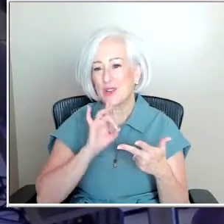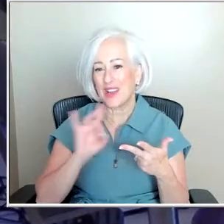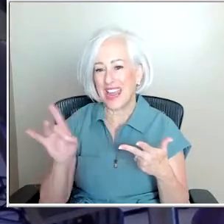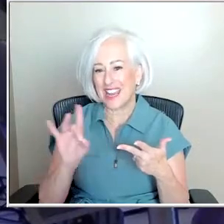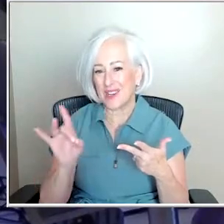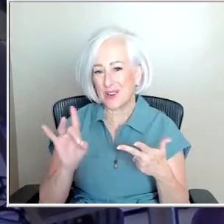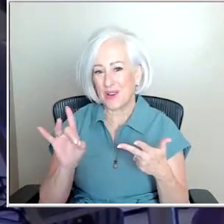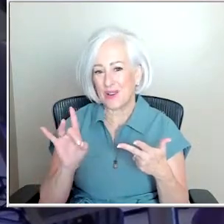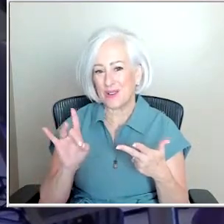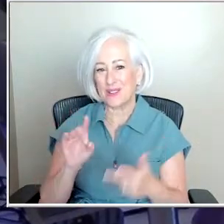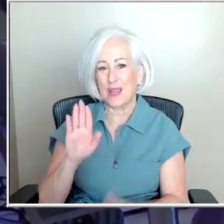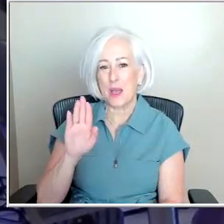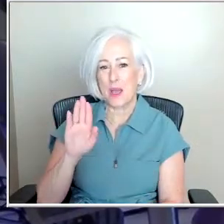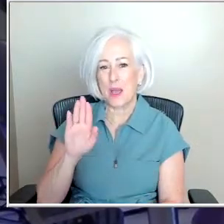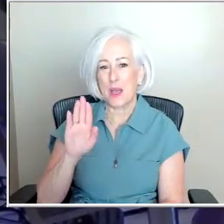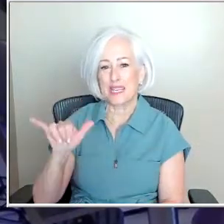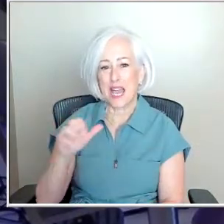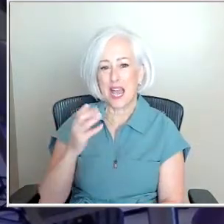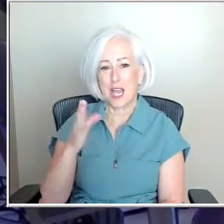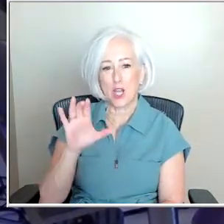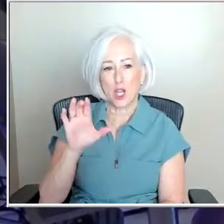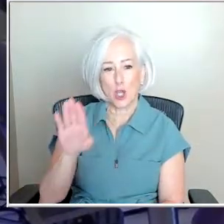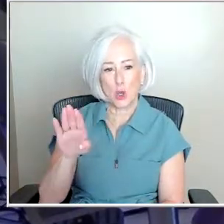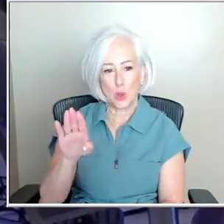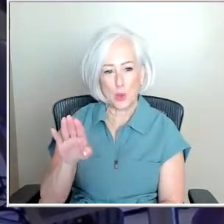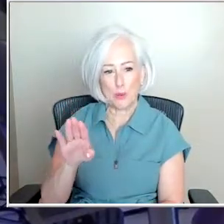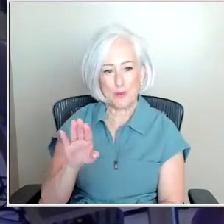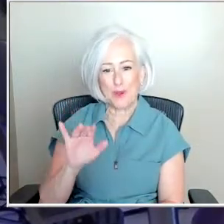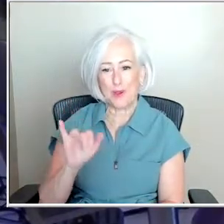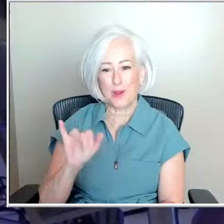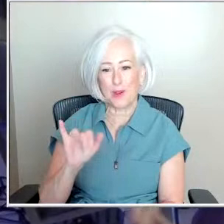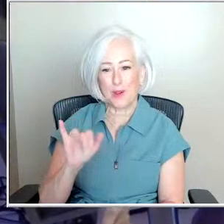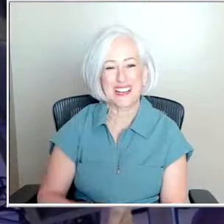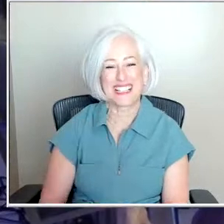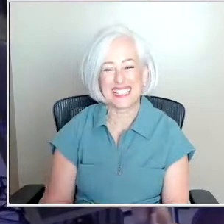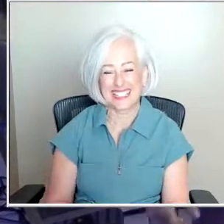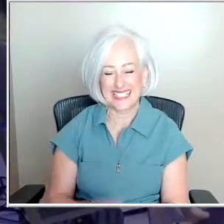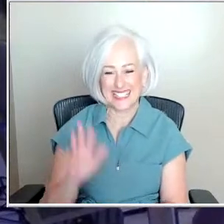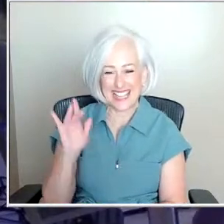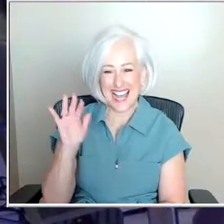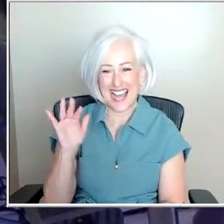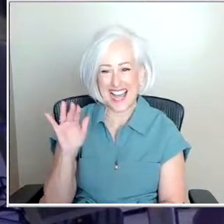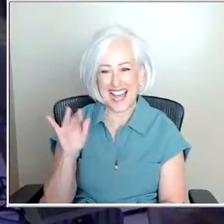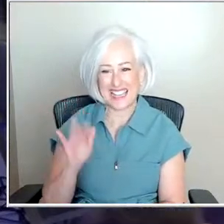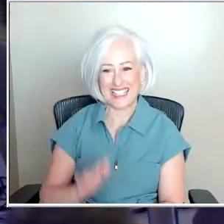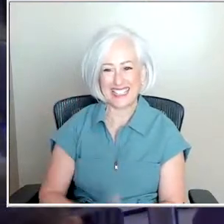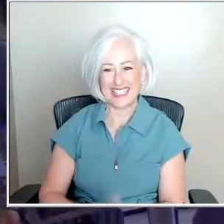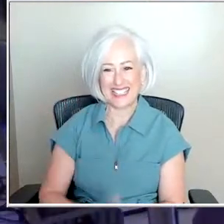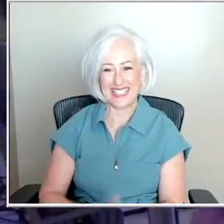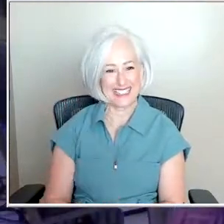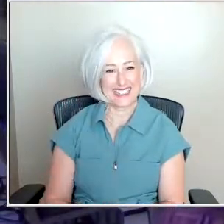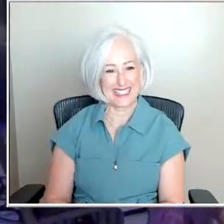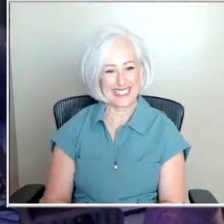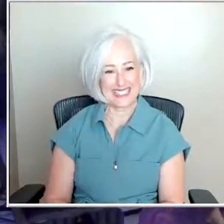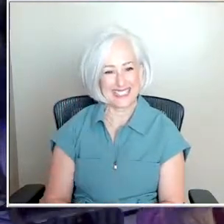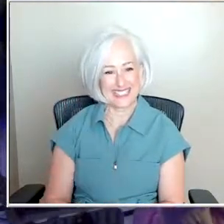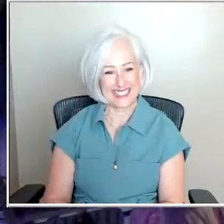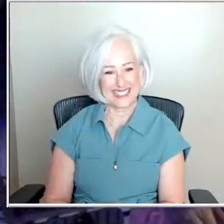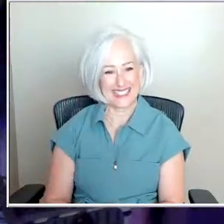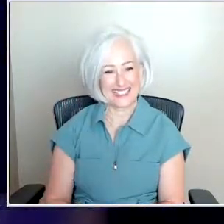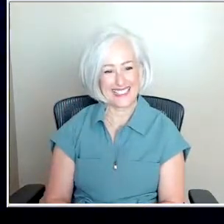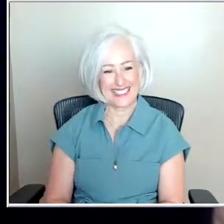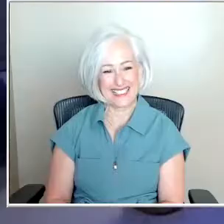Do you call him Yacoub, or is this just Yes, Dr.? baby Yacoub. Hi. Come on in. Come here, Jake. Hi.